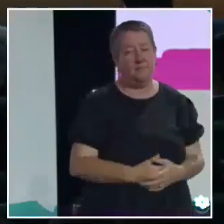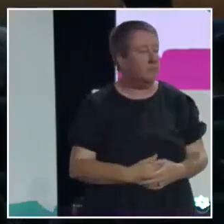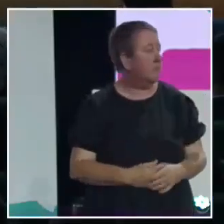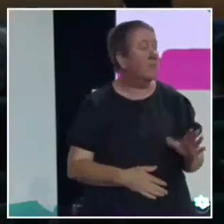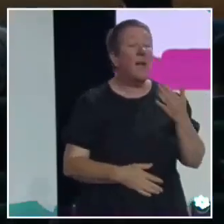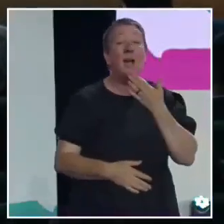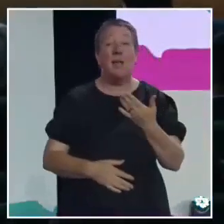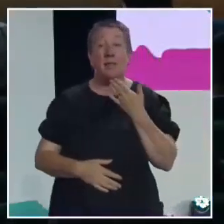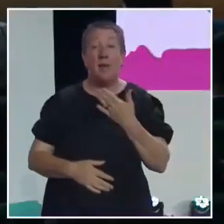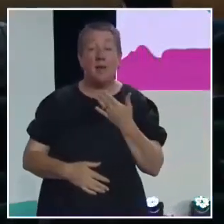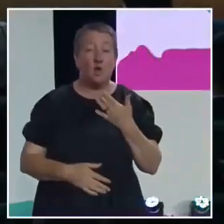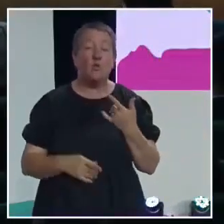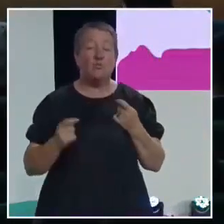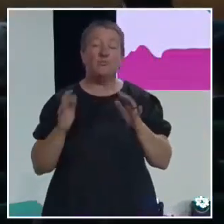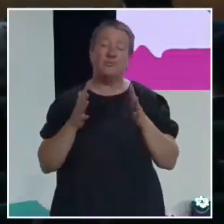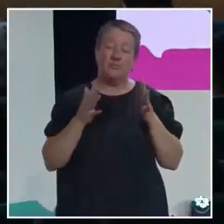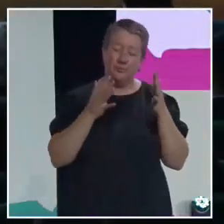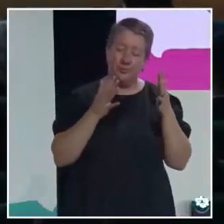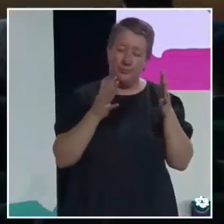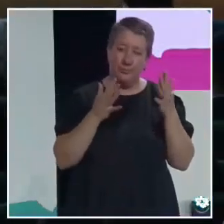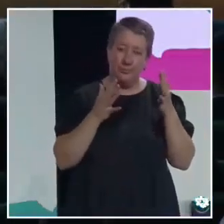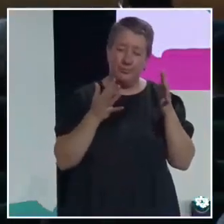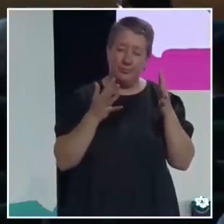you so much. Excellent. Yes.